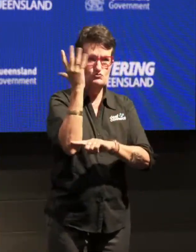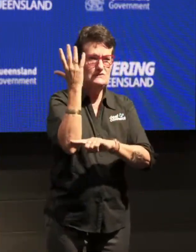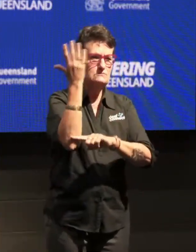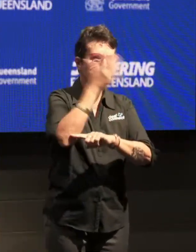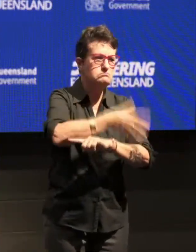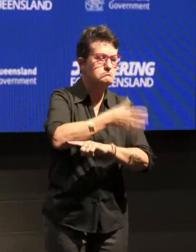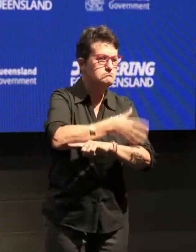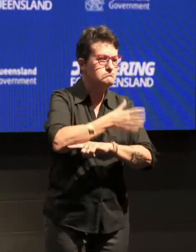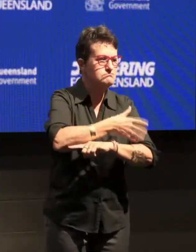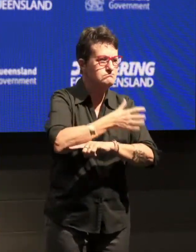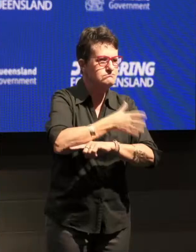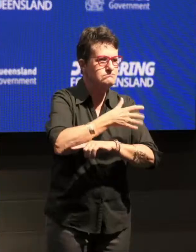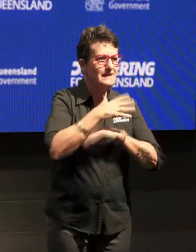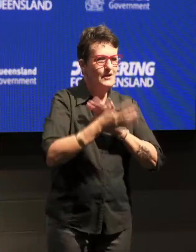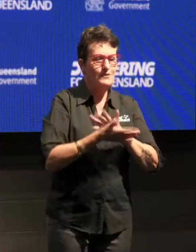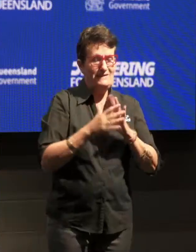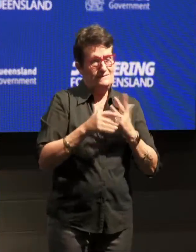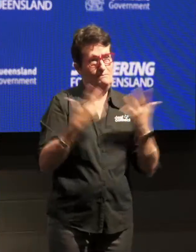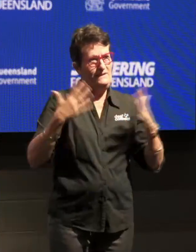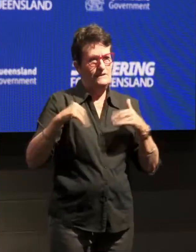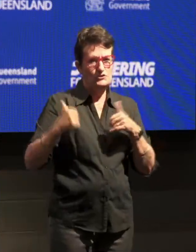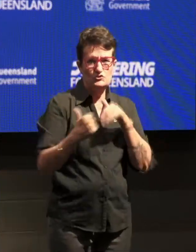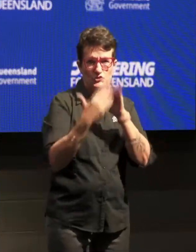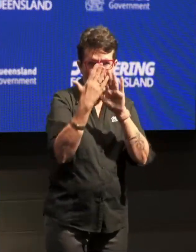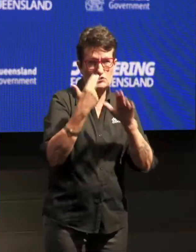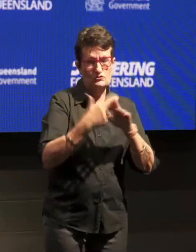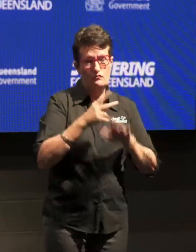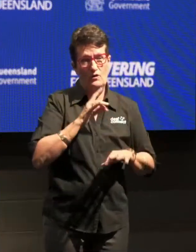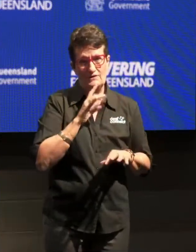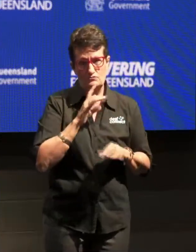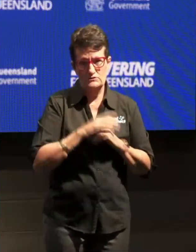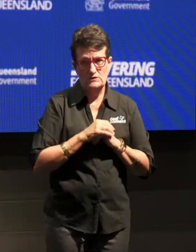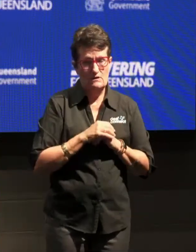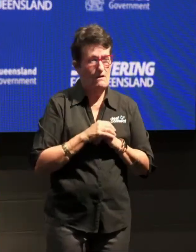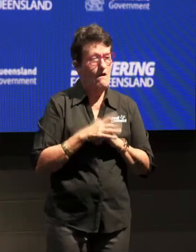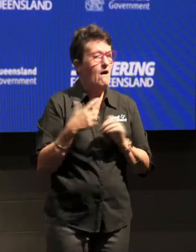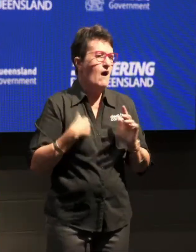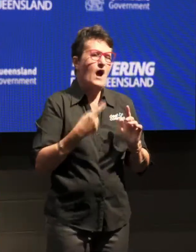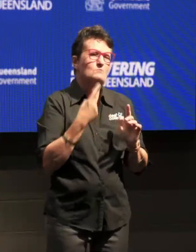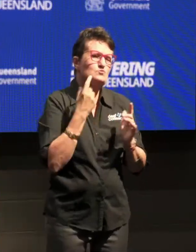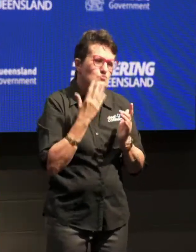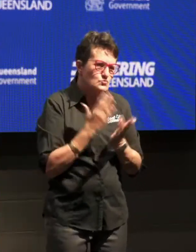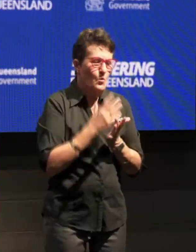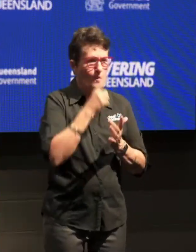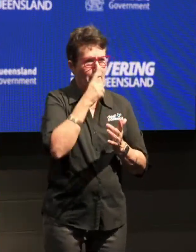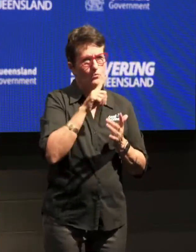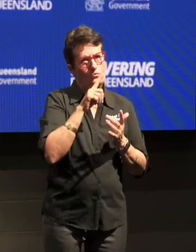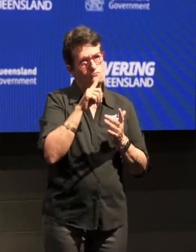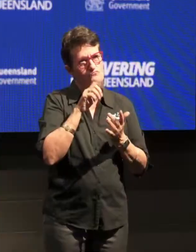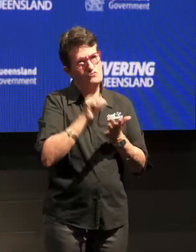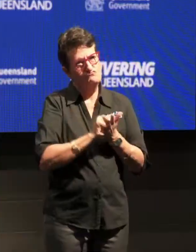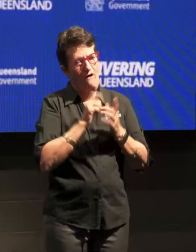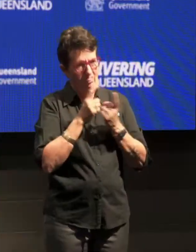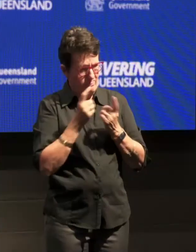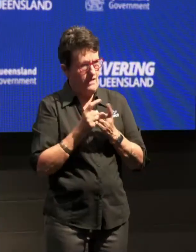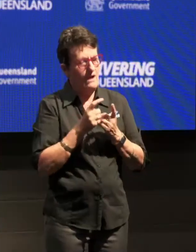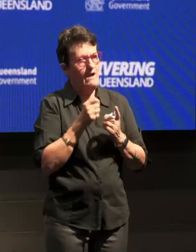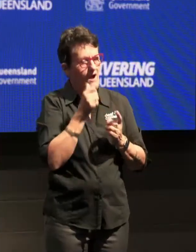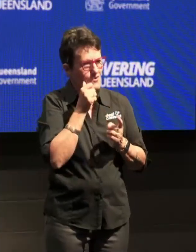and ultimately that provides the biggest challenge. Look, I've got every faith in people doing the right thing. I genuinely